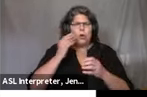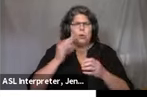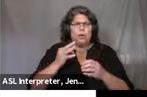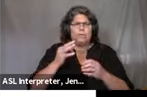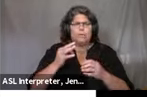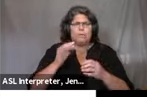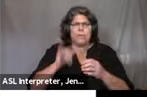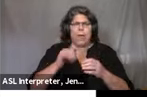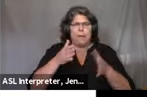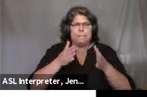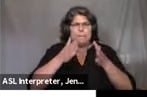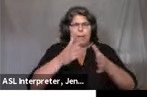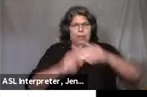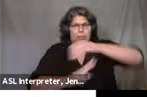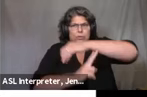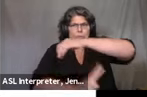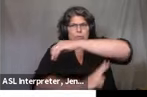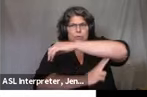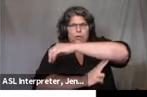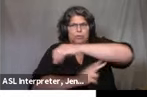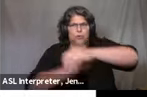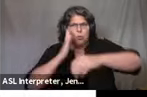be controlled by bicycles?